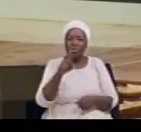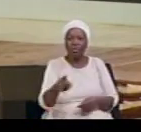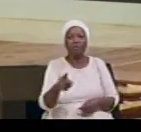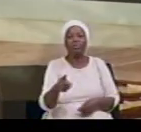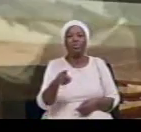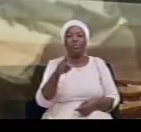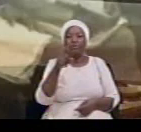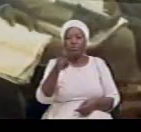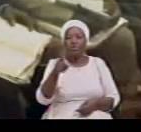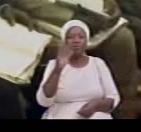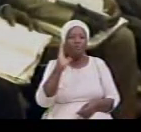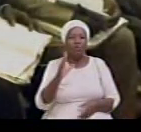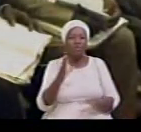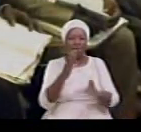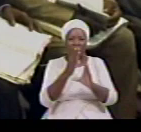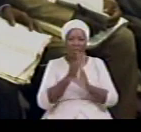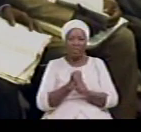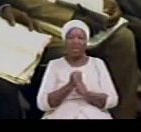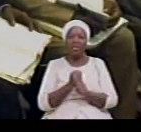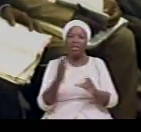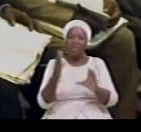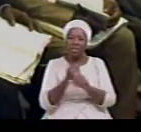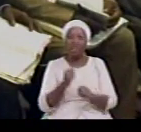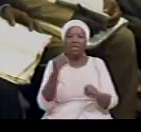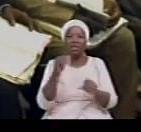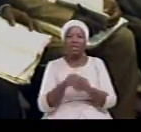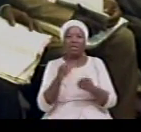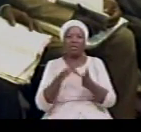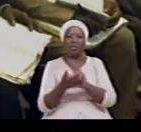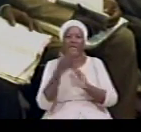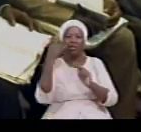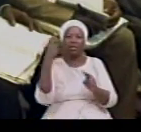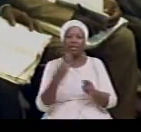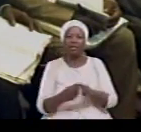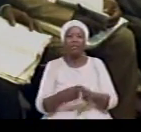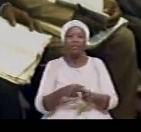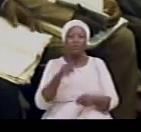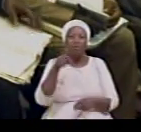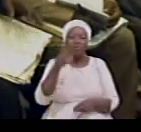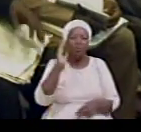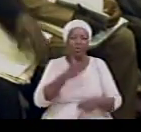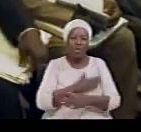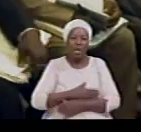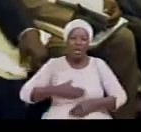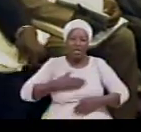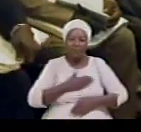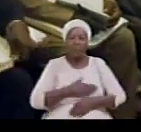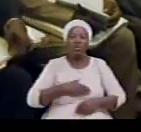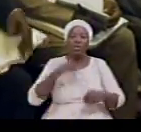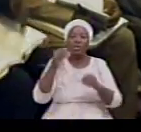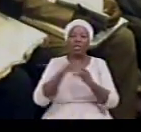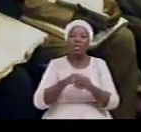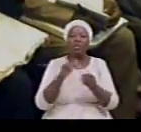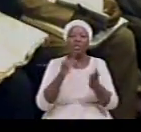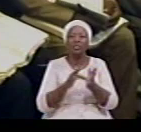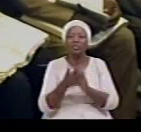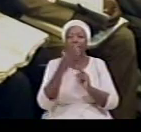will take in Jesus' name. You will enjoy in Jesus'